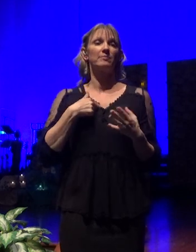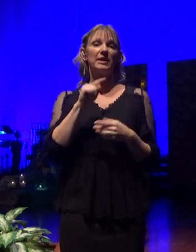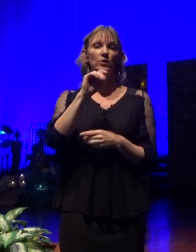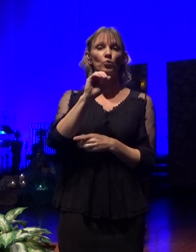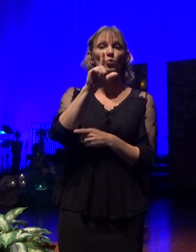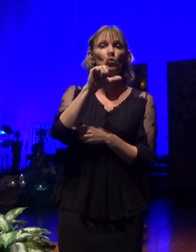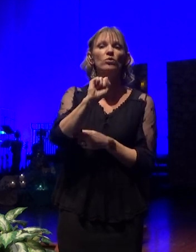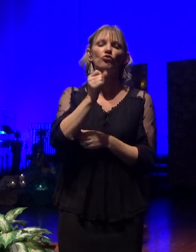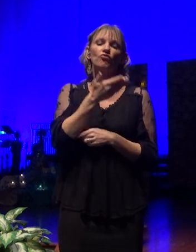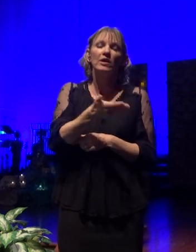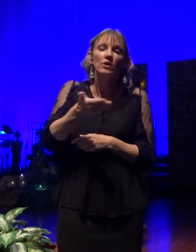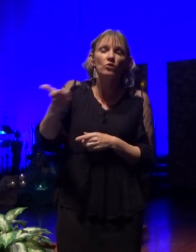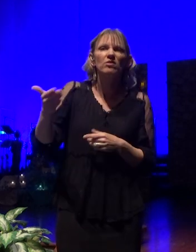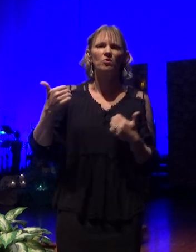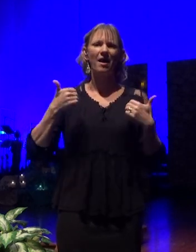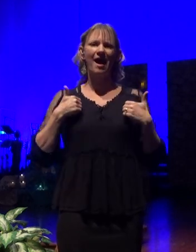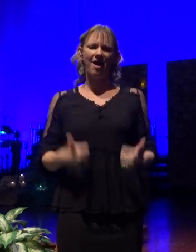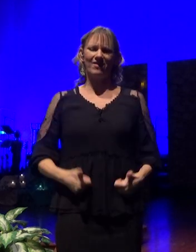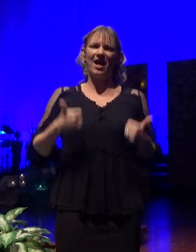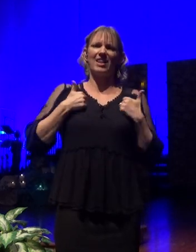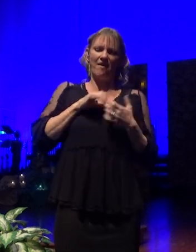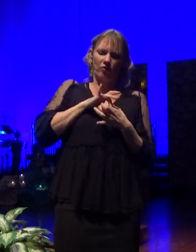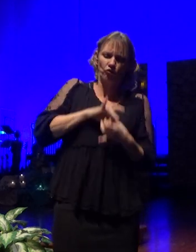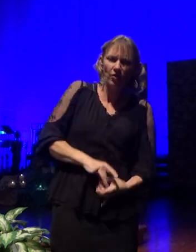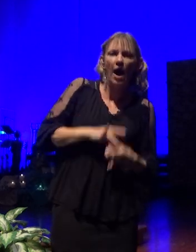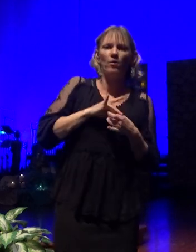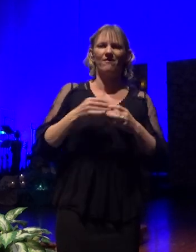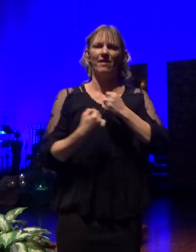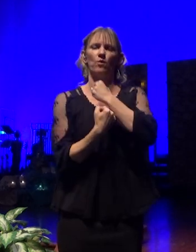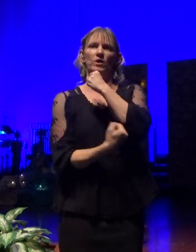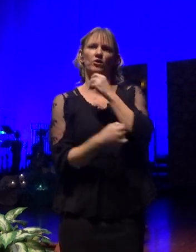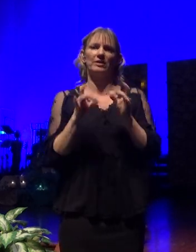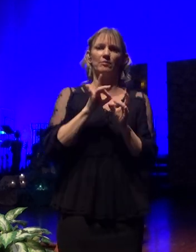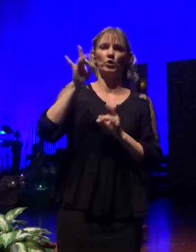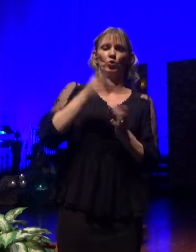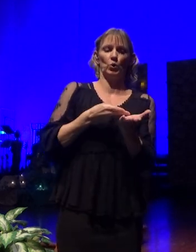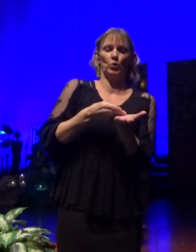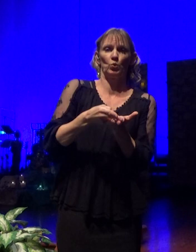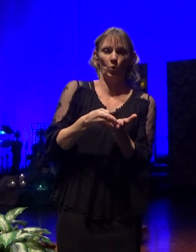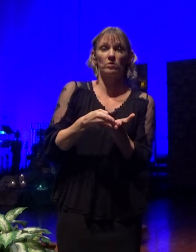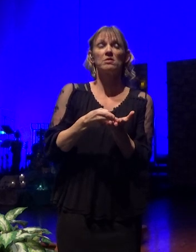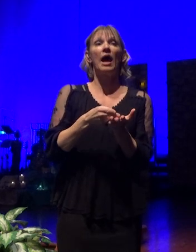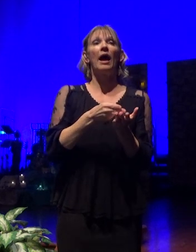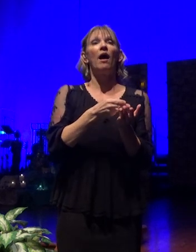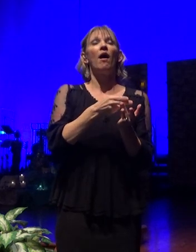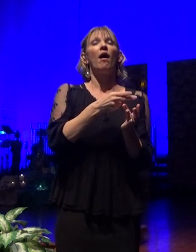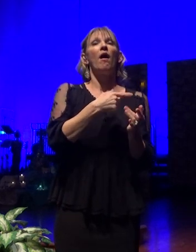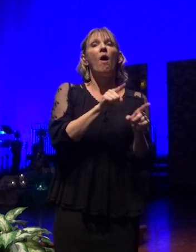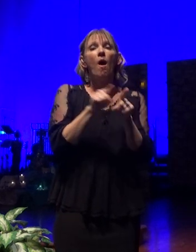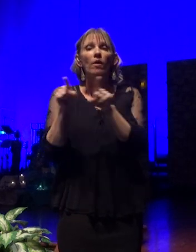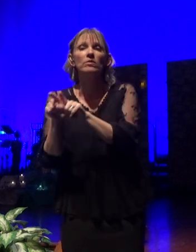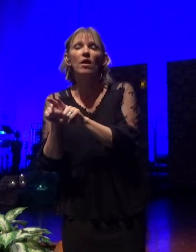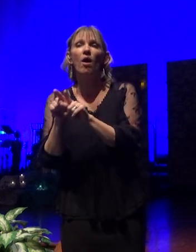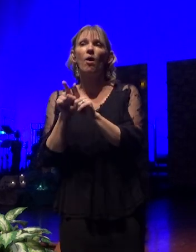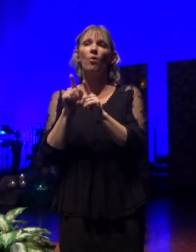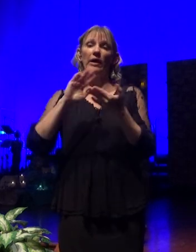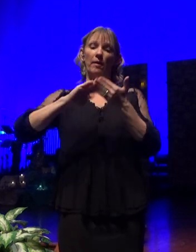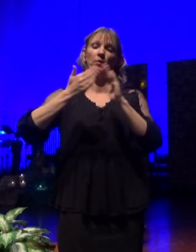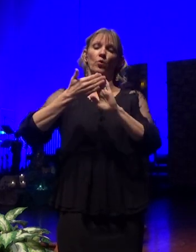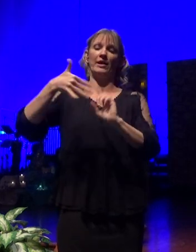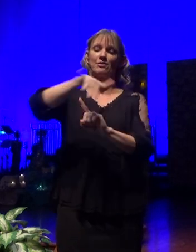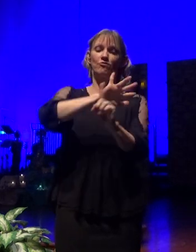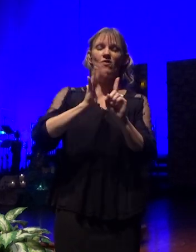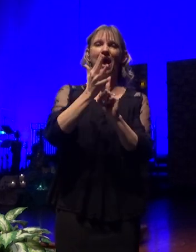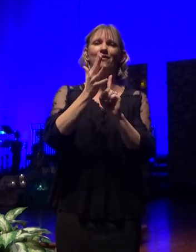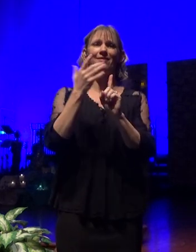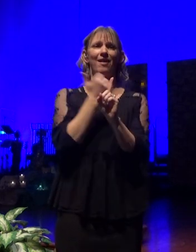resources to have a life that's grounded in foundational spiritual truths. And then it surrounds me with a community of loving,